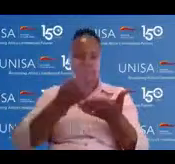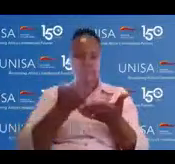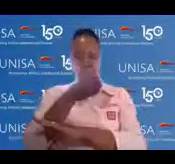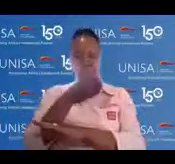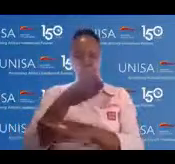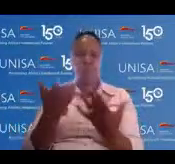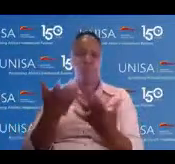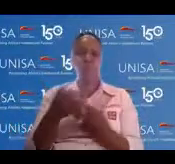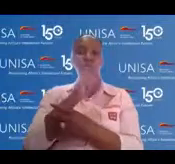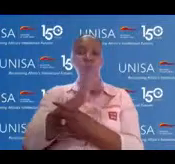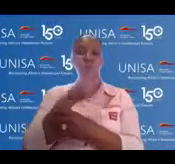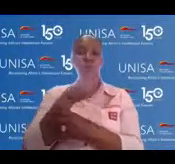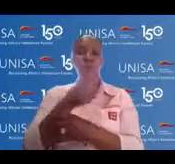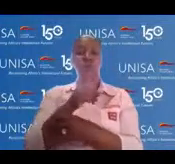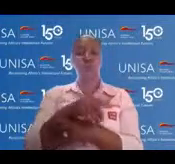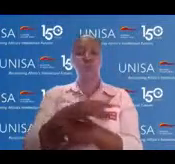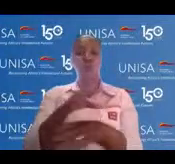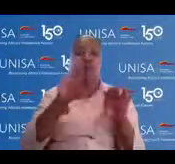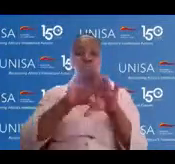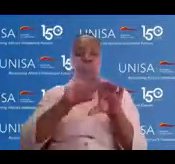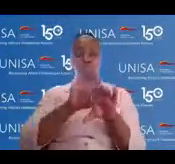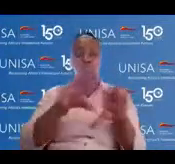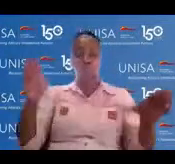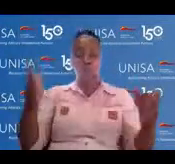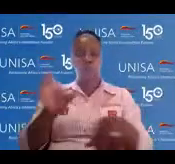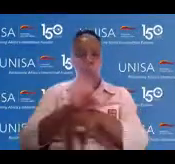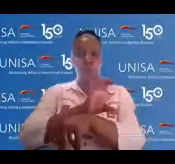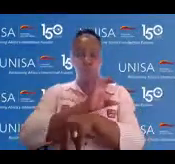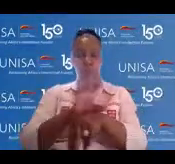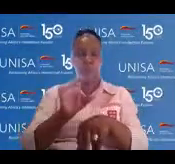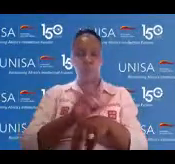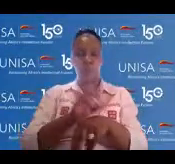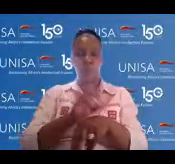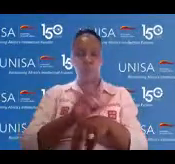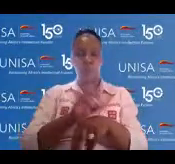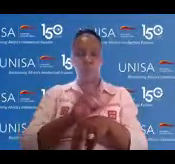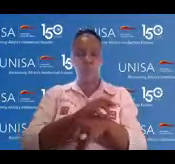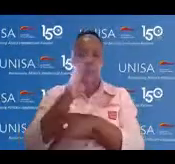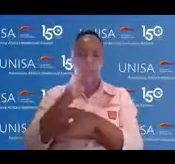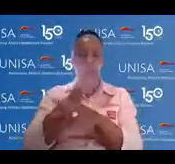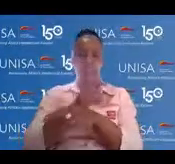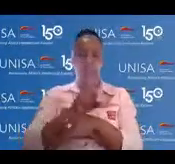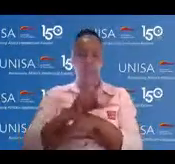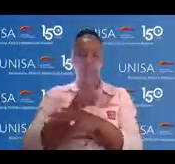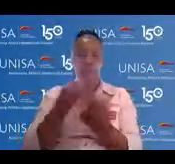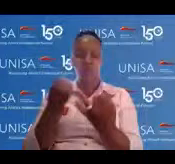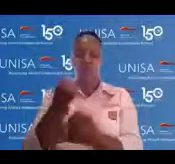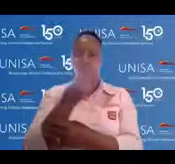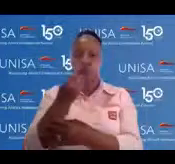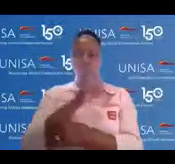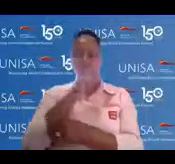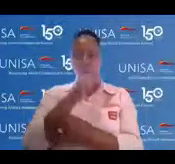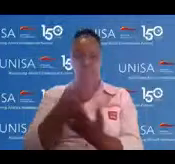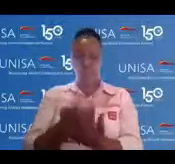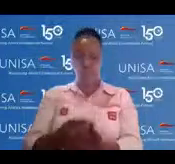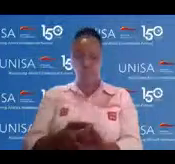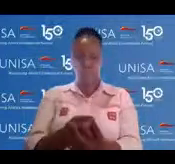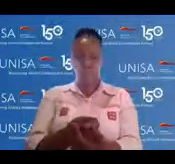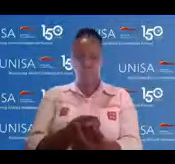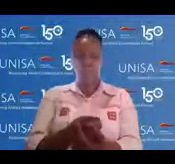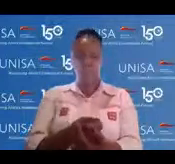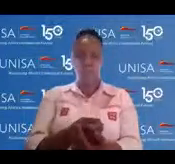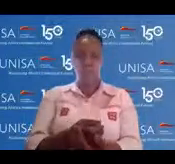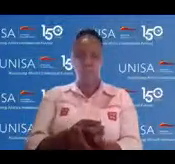desktop, remember to have a webcam with a built-in microphone. So if we look at this app